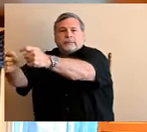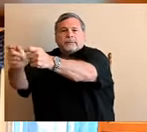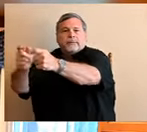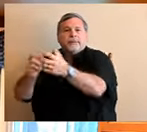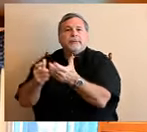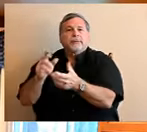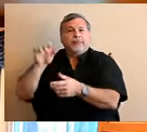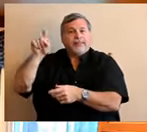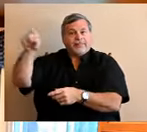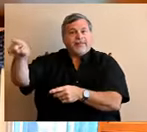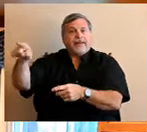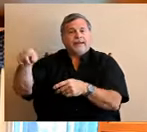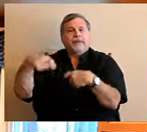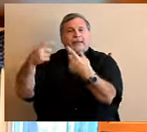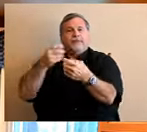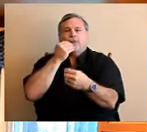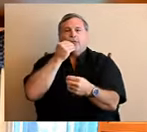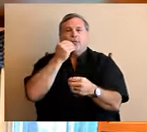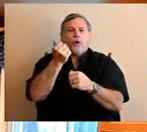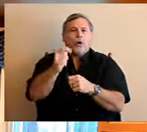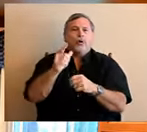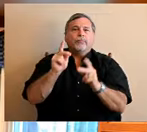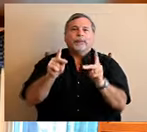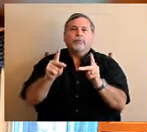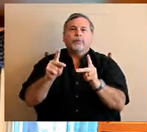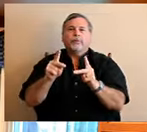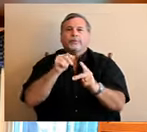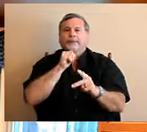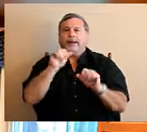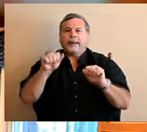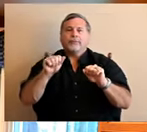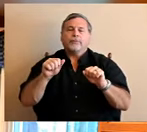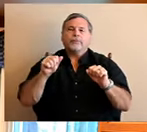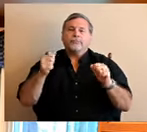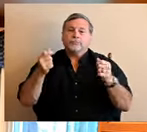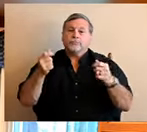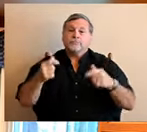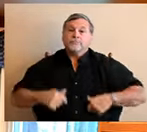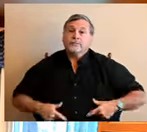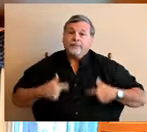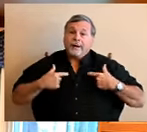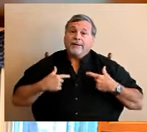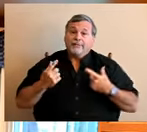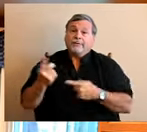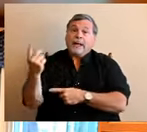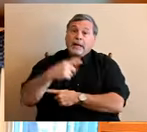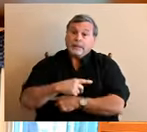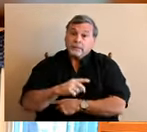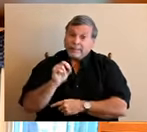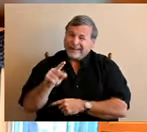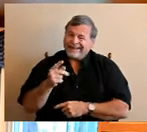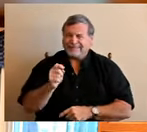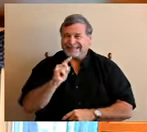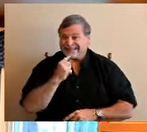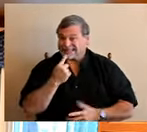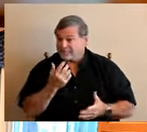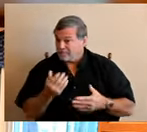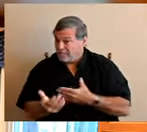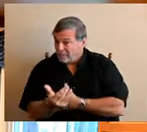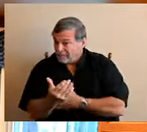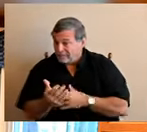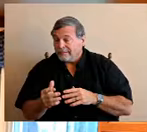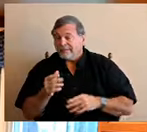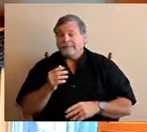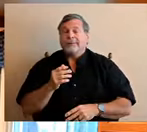pantries so that they can supply food for all those people that aren't even able to make it these days, okay? A little bit serious for the